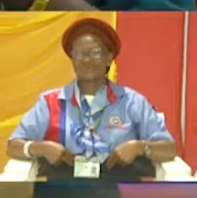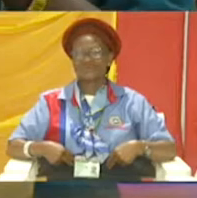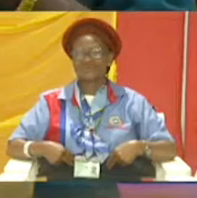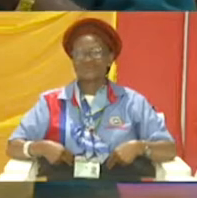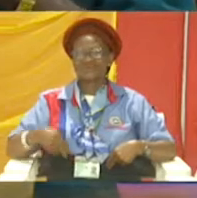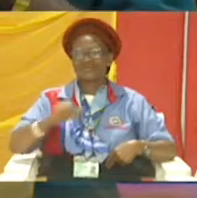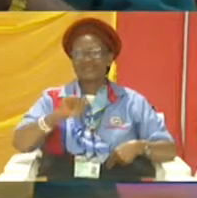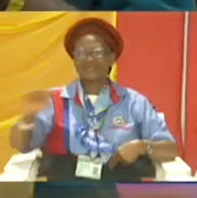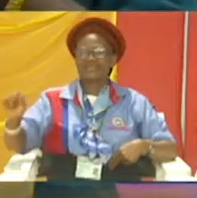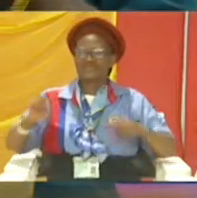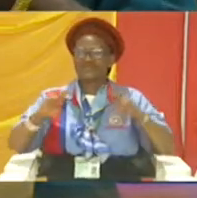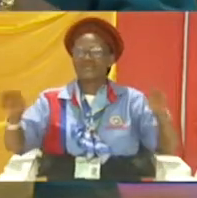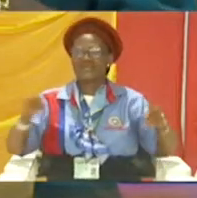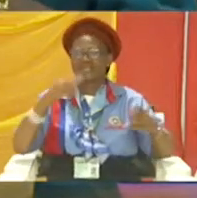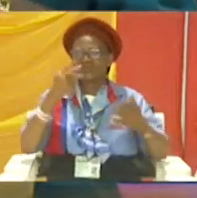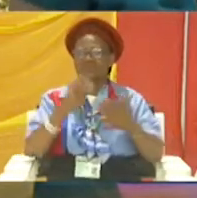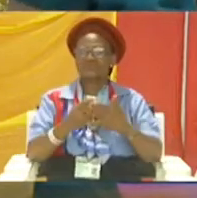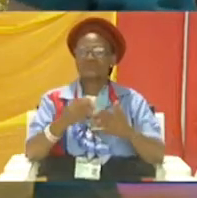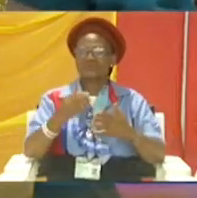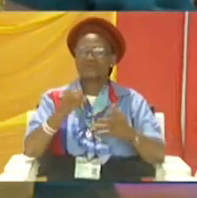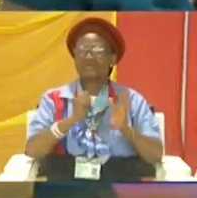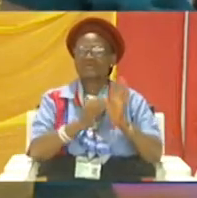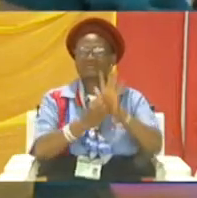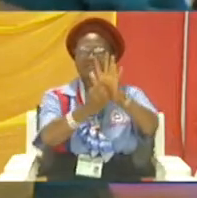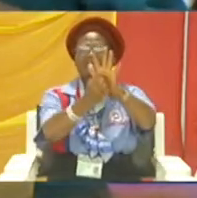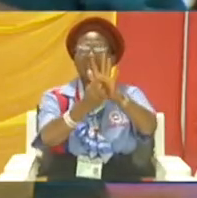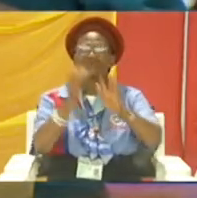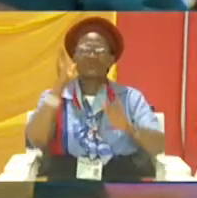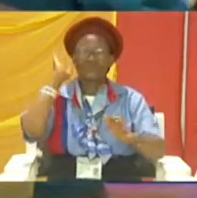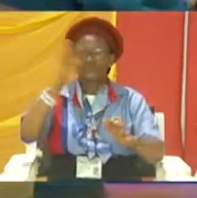very good example will be Naaman. In